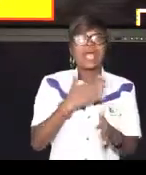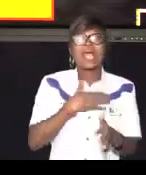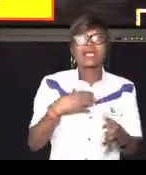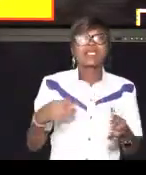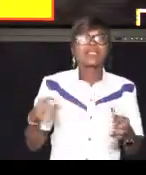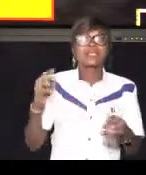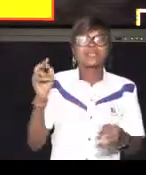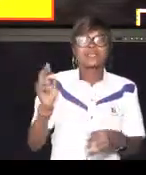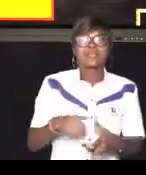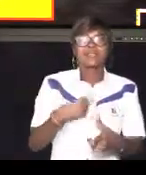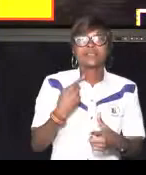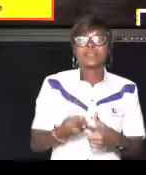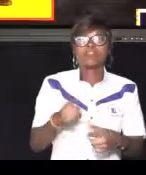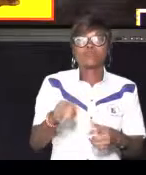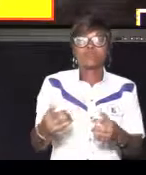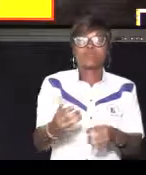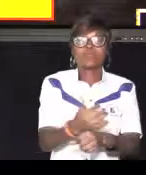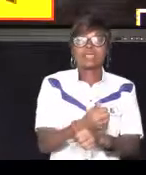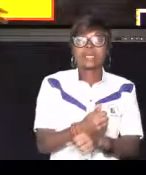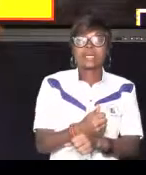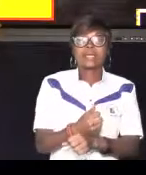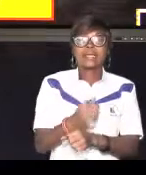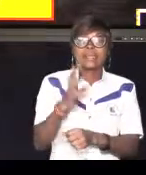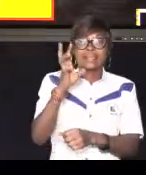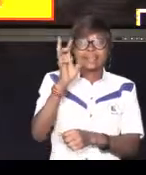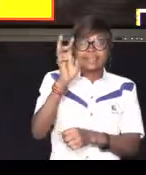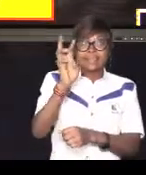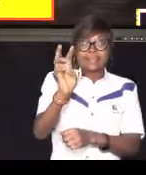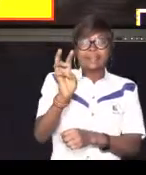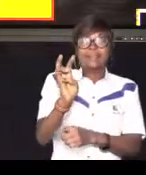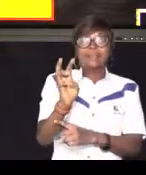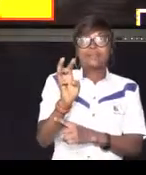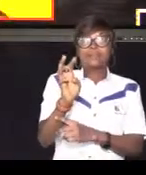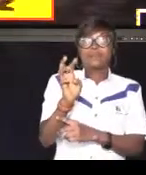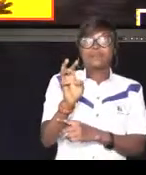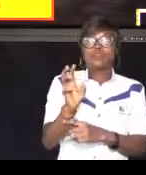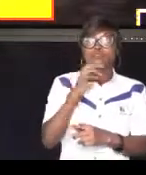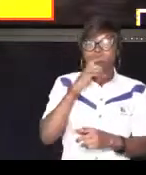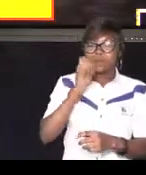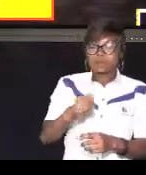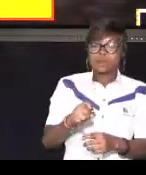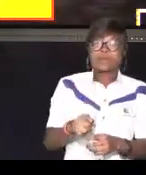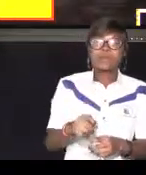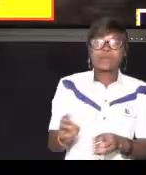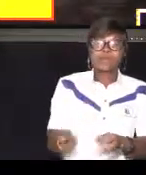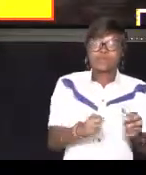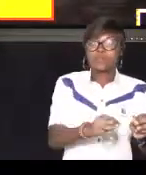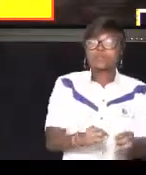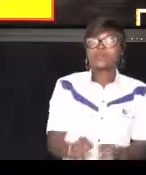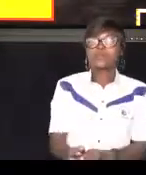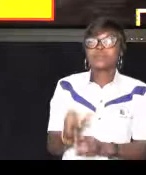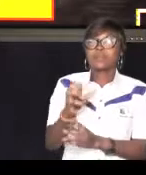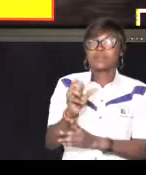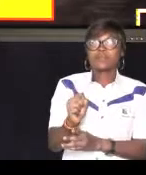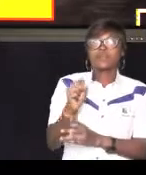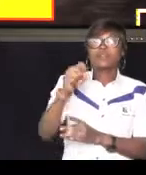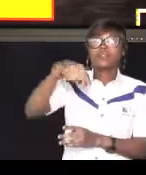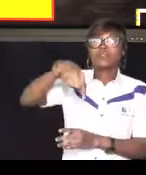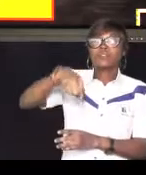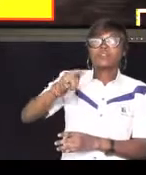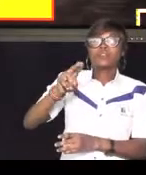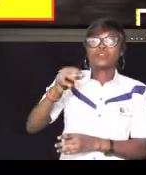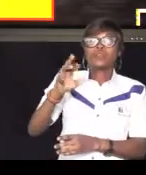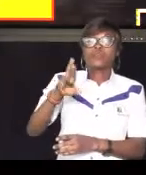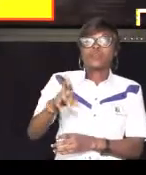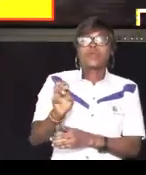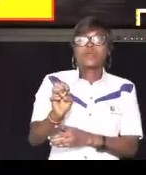17. And then you get 175 feet square or square feet. But you must put there, you're counting in squares. So since